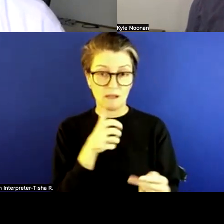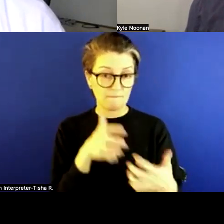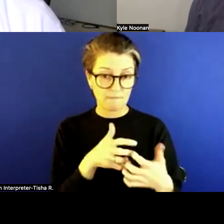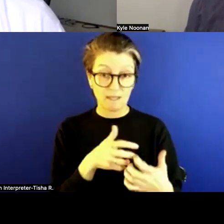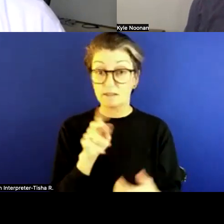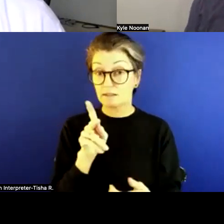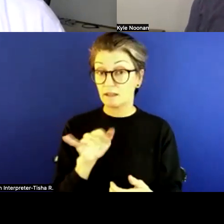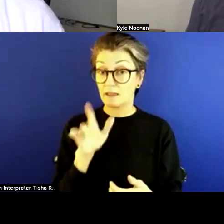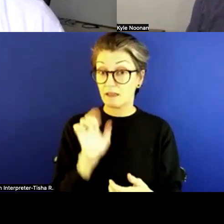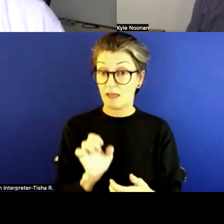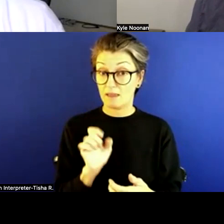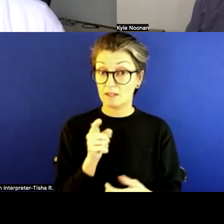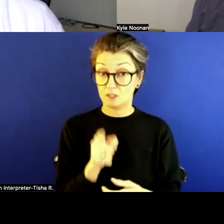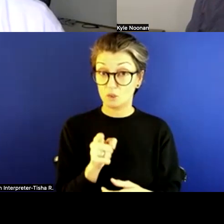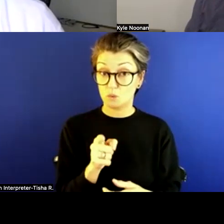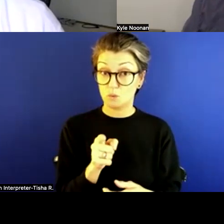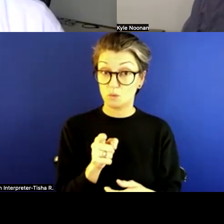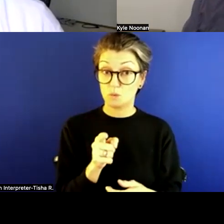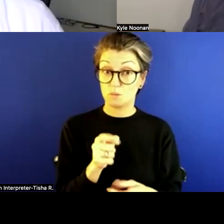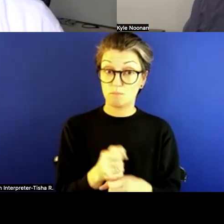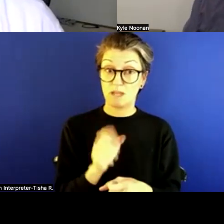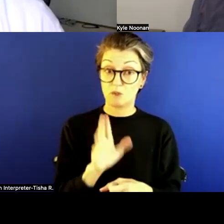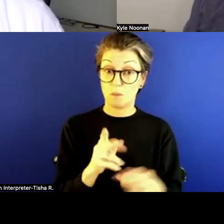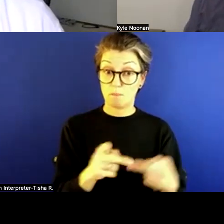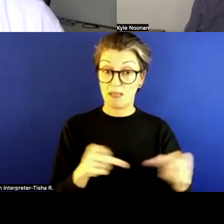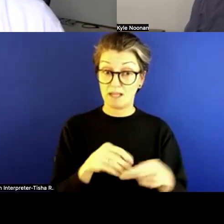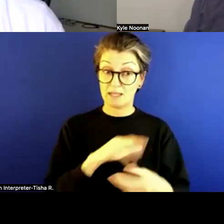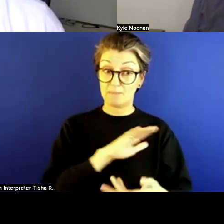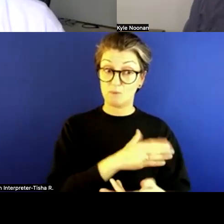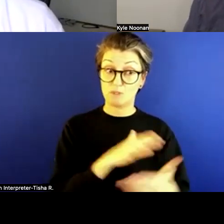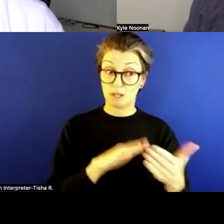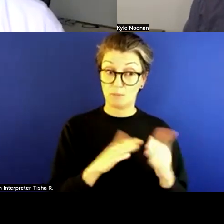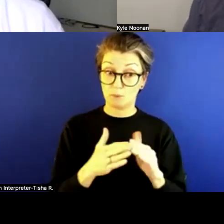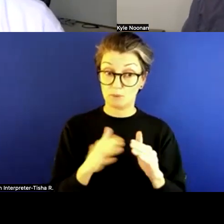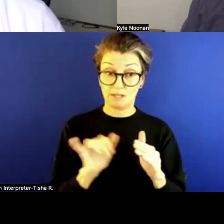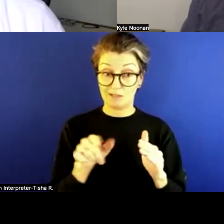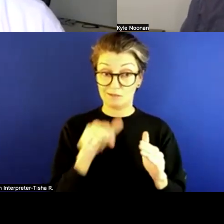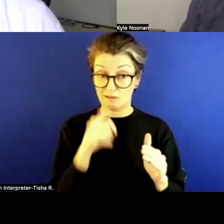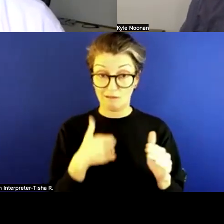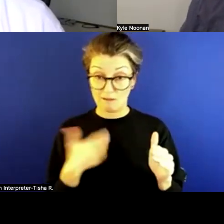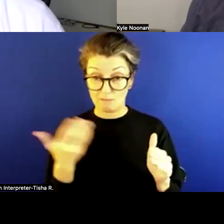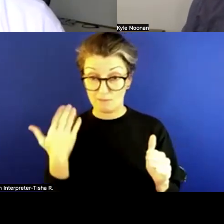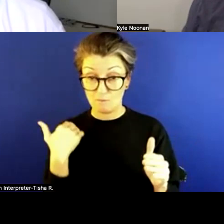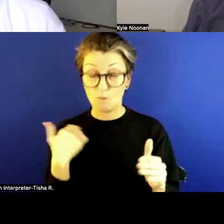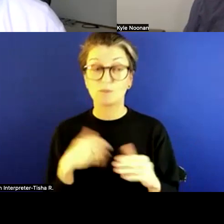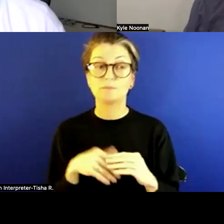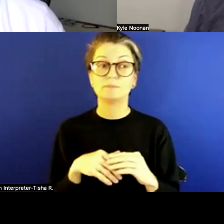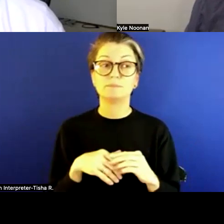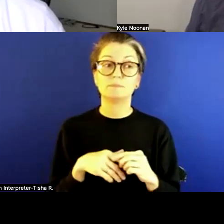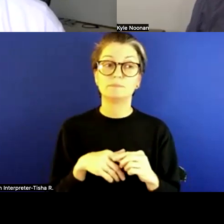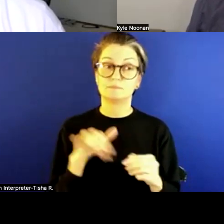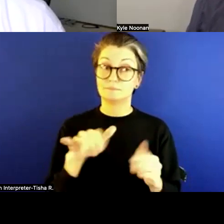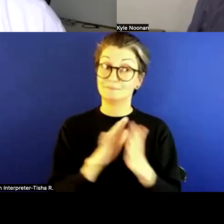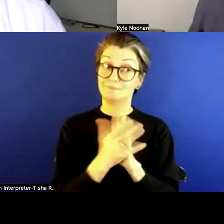where you made your place in the music community that you didn't have before, that became my